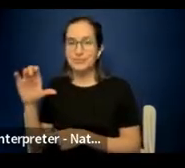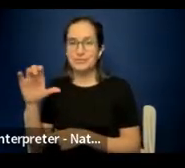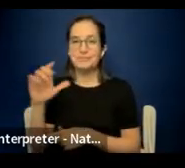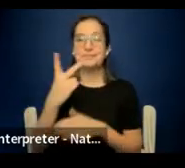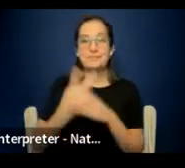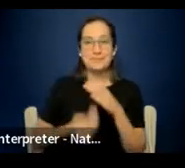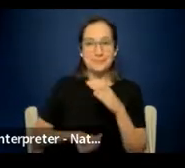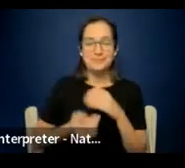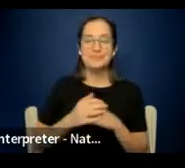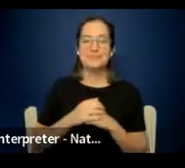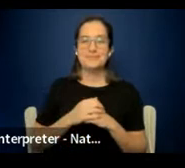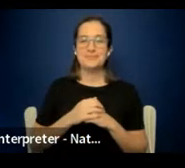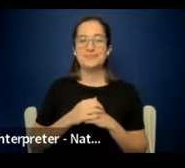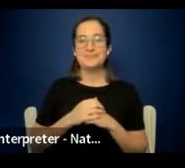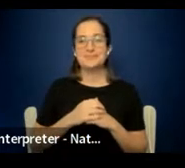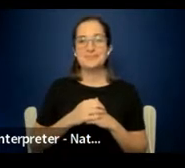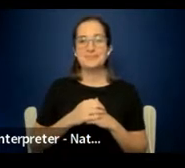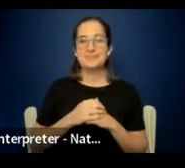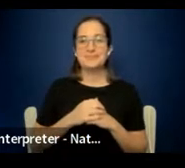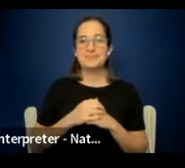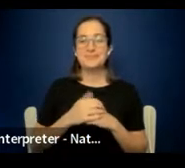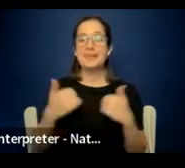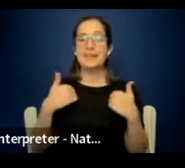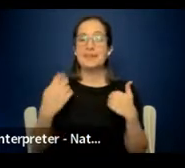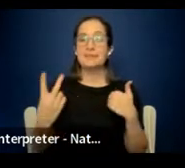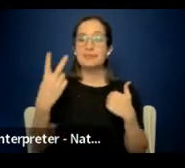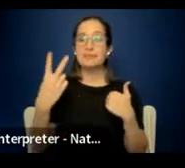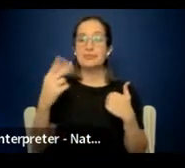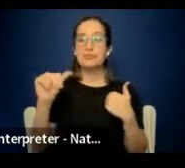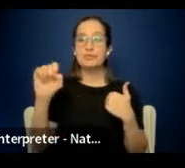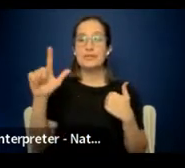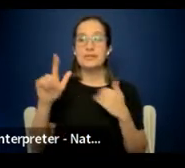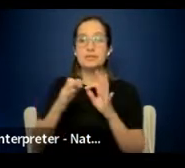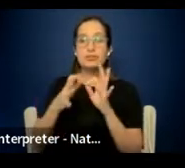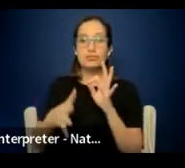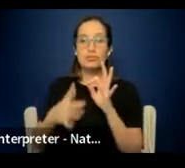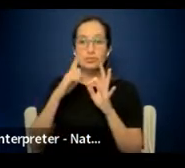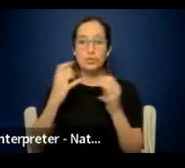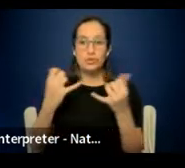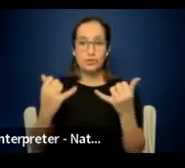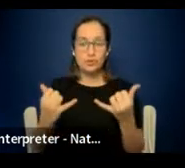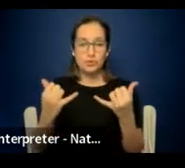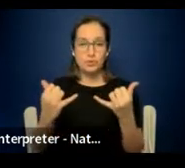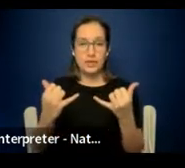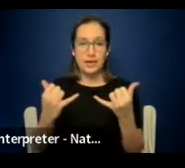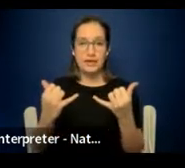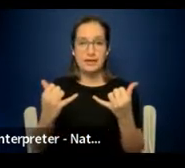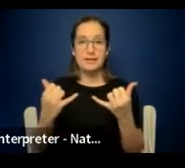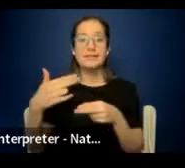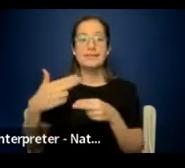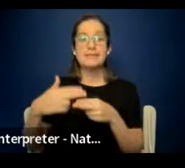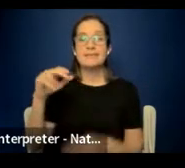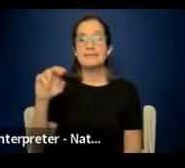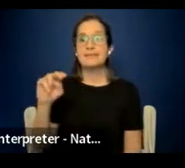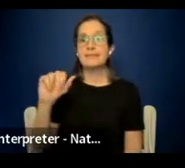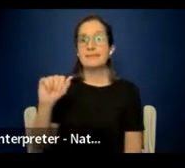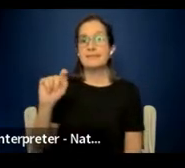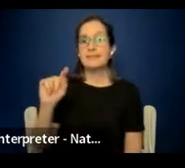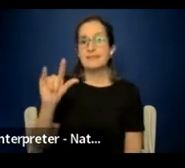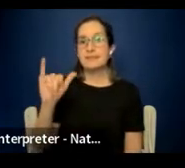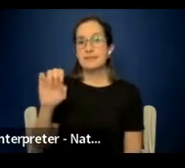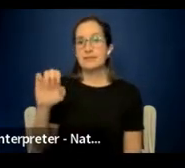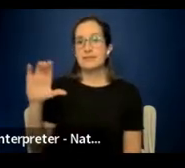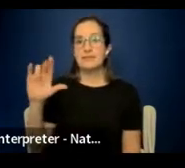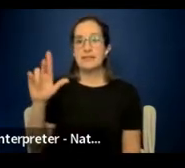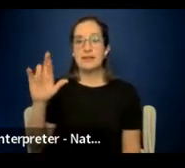today. We have assigned two ASL interpreters for today's event. Their name is Natalie Claren and